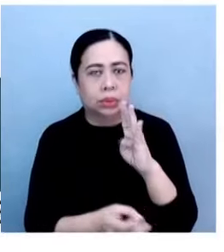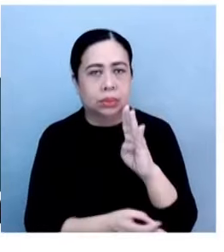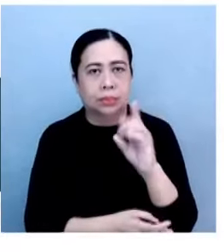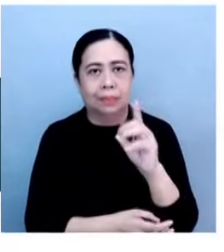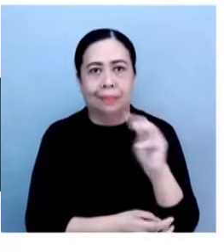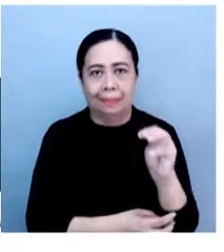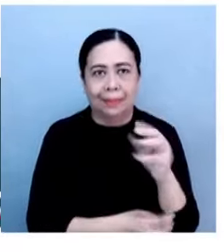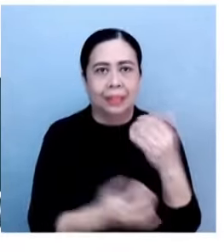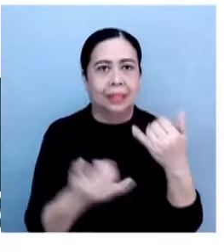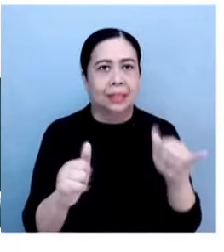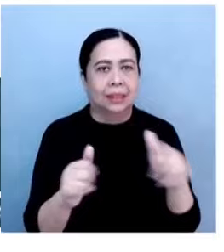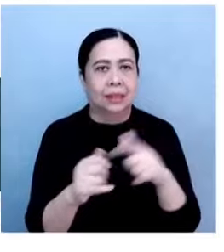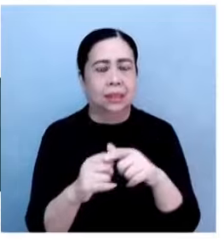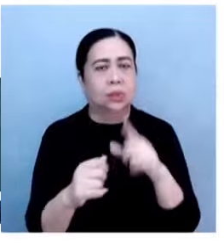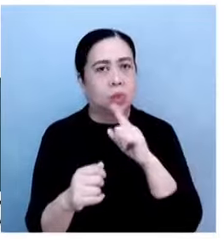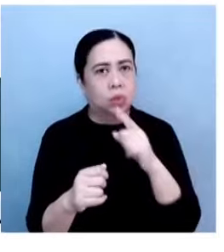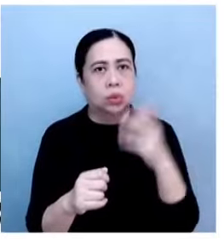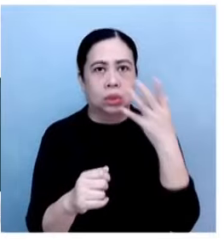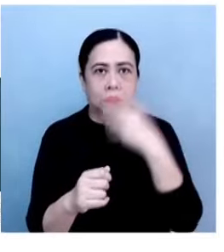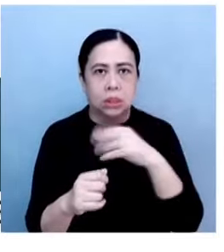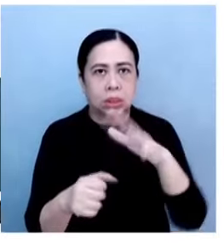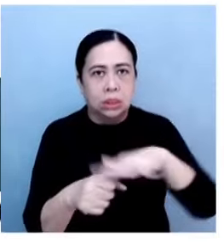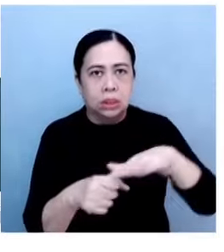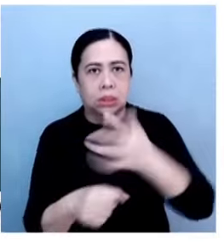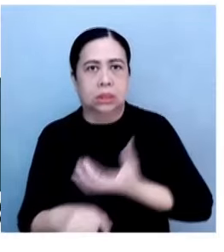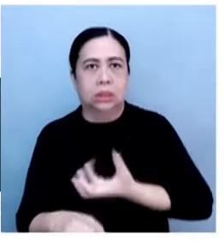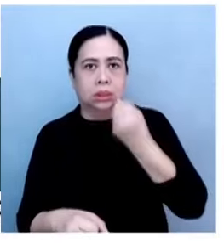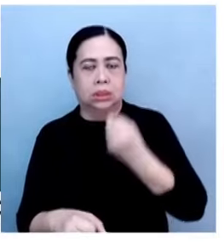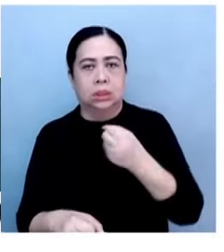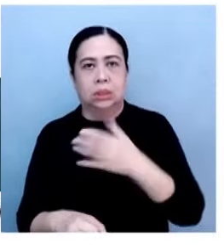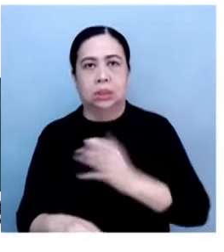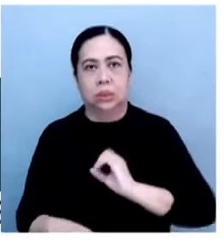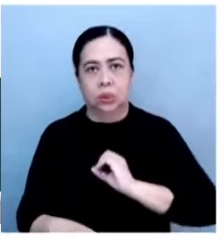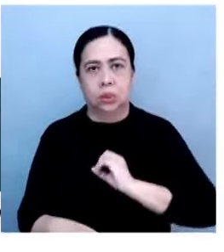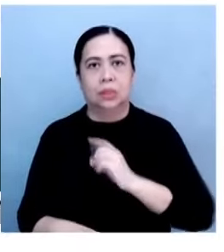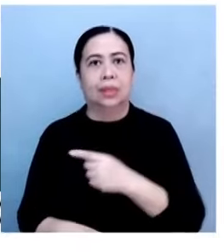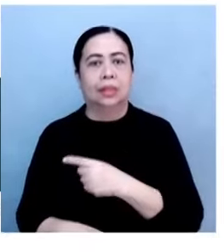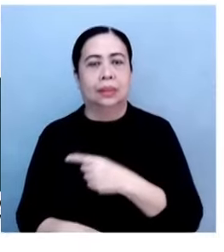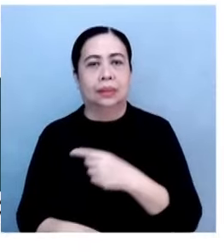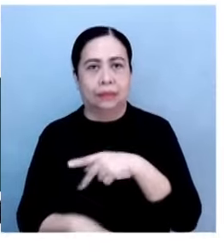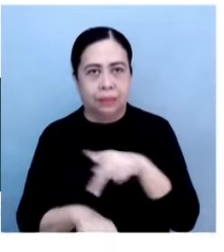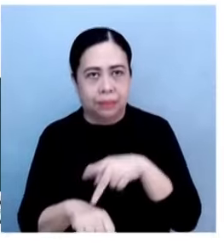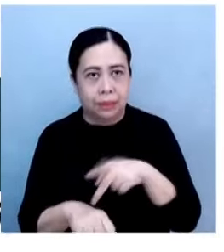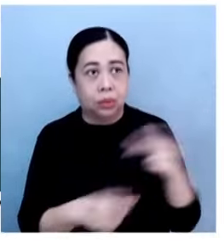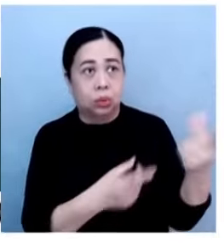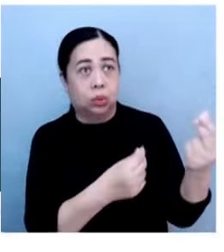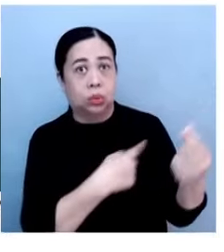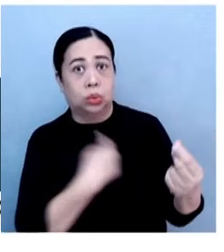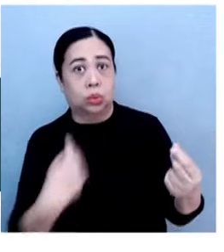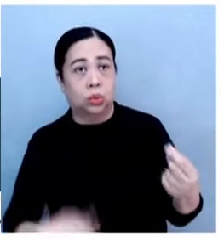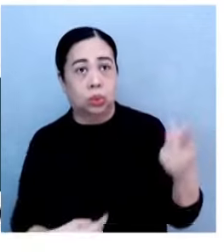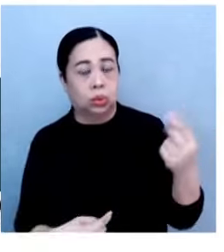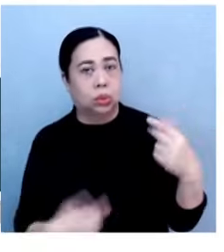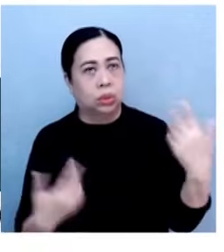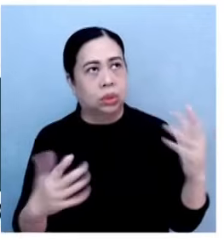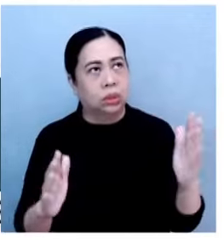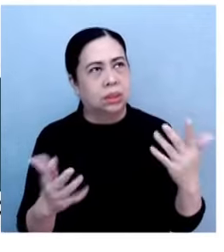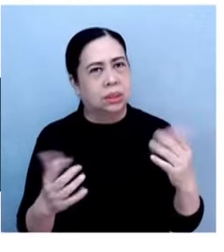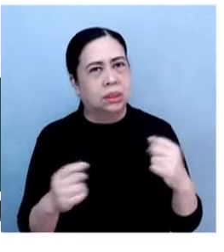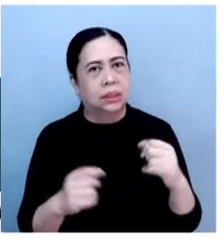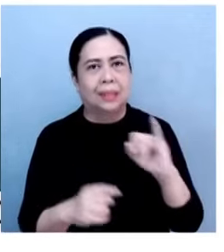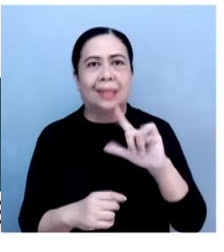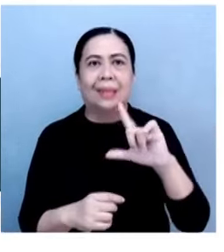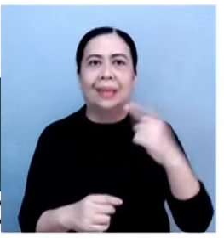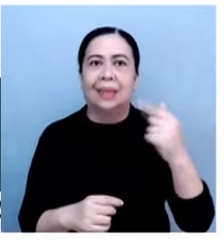still a prime property of the Philippines. What China is doing right now is a form of illegal